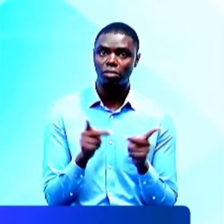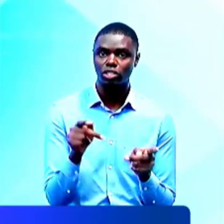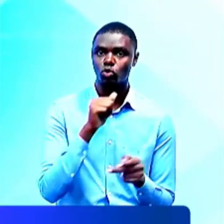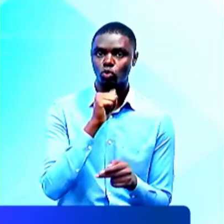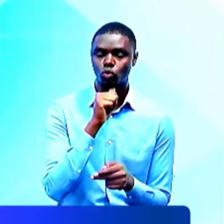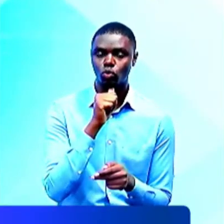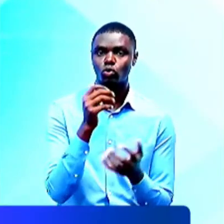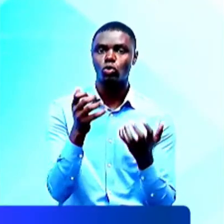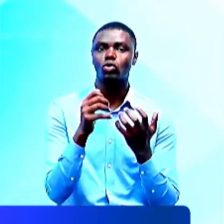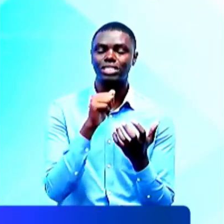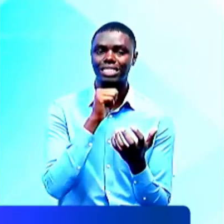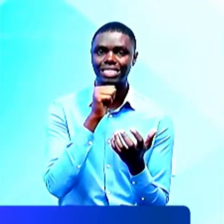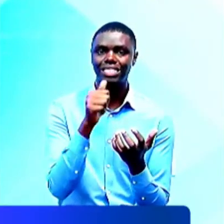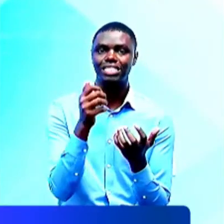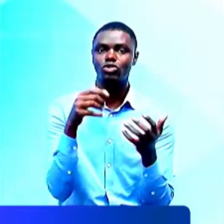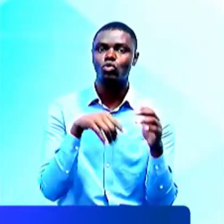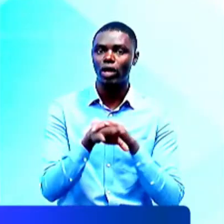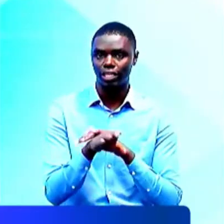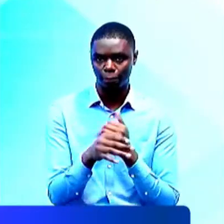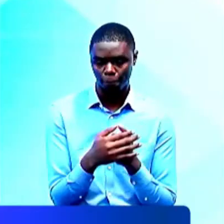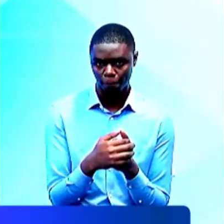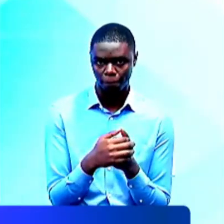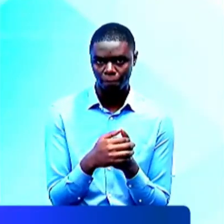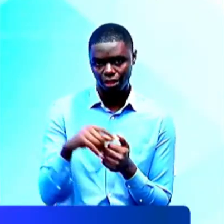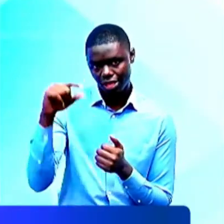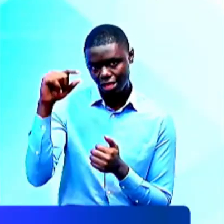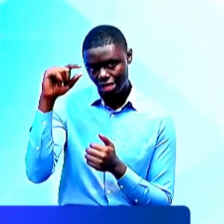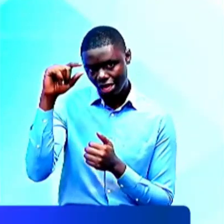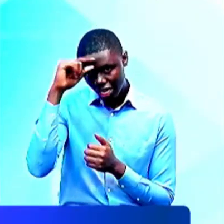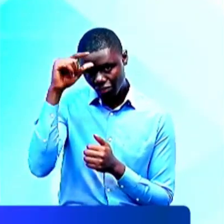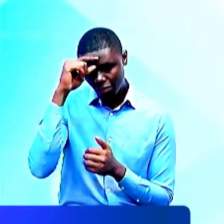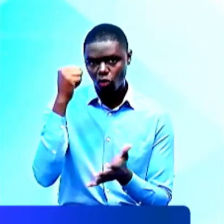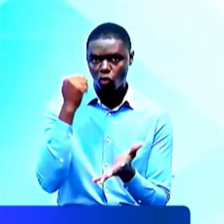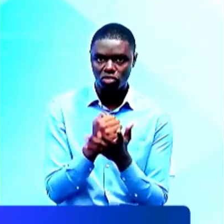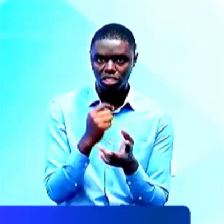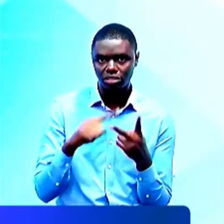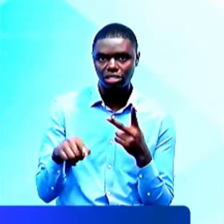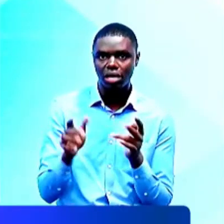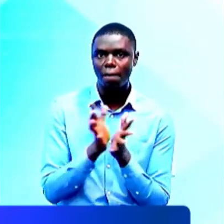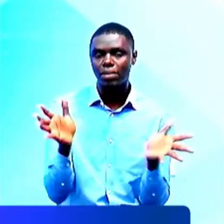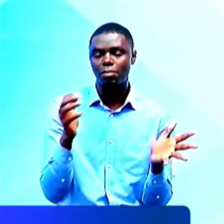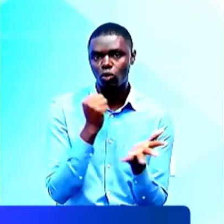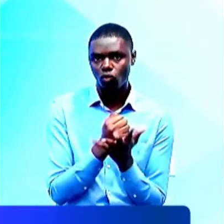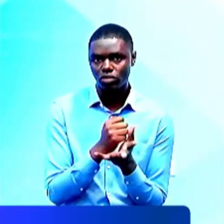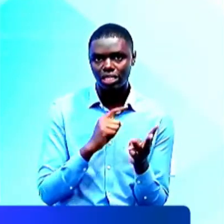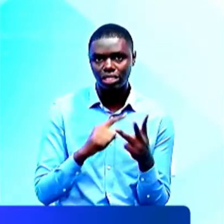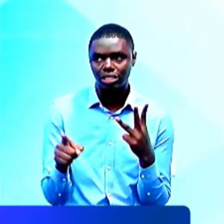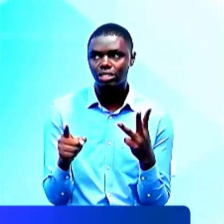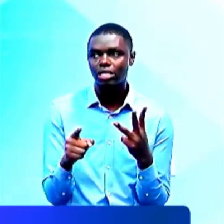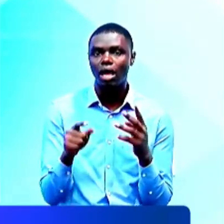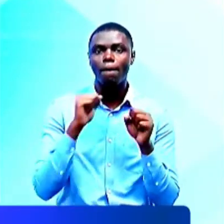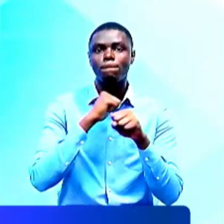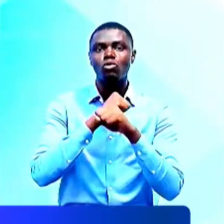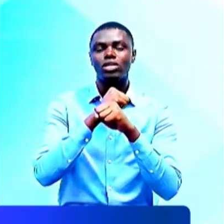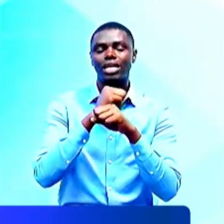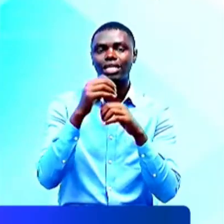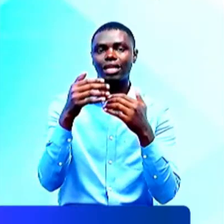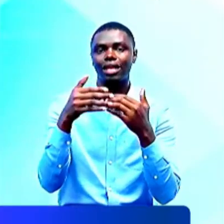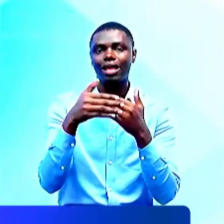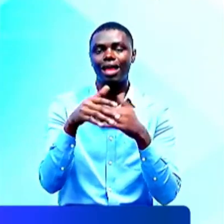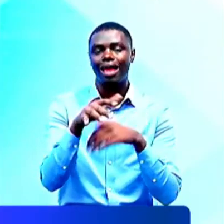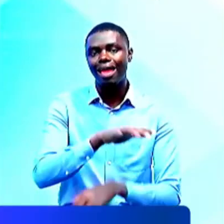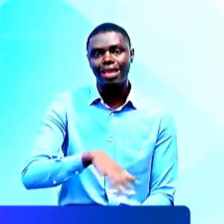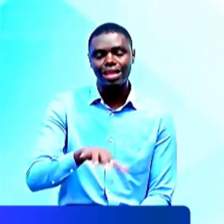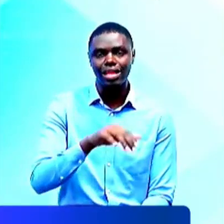to enter, Yeah. in as much as they are government offices, they are public offices, they are protected areas. You don't Yeah. need to go